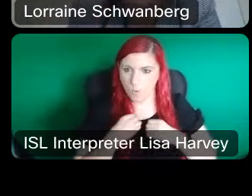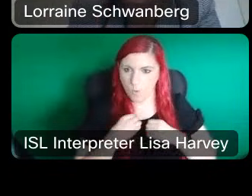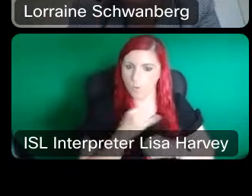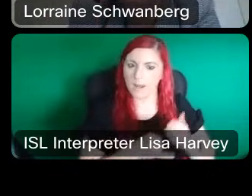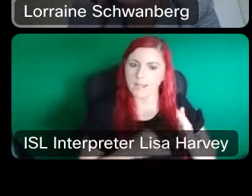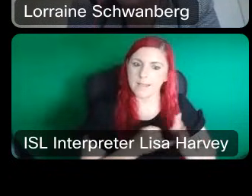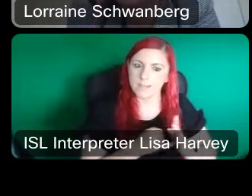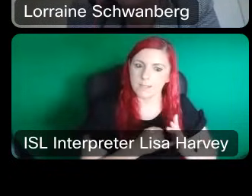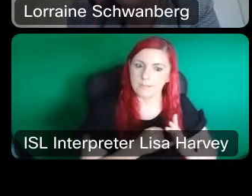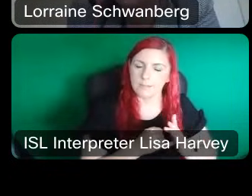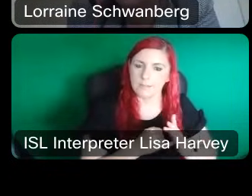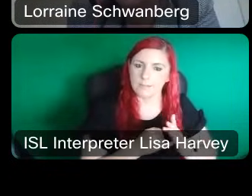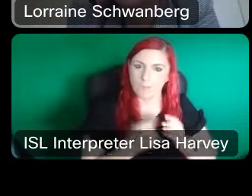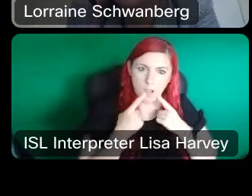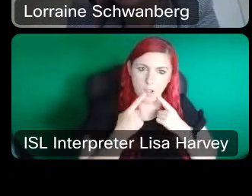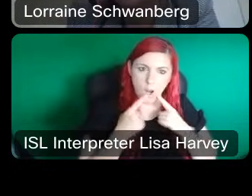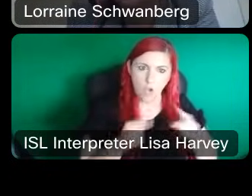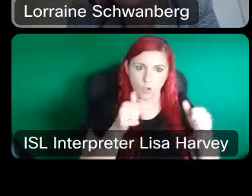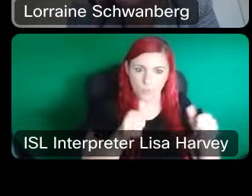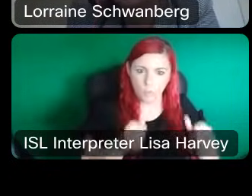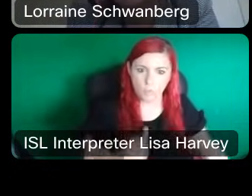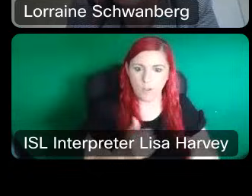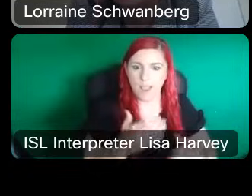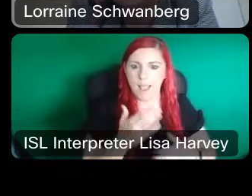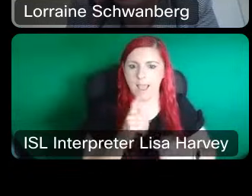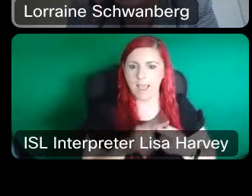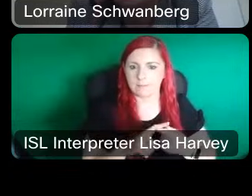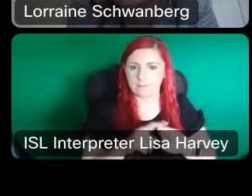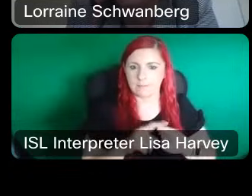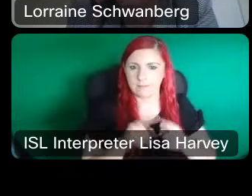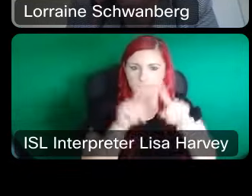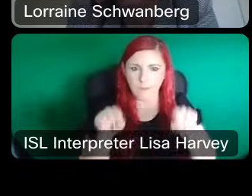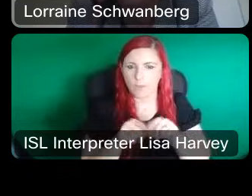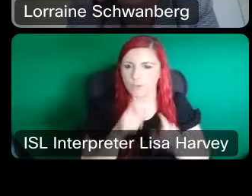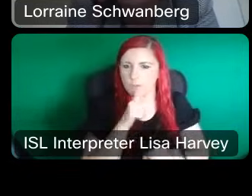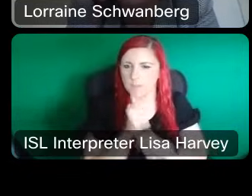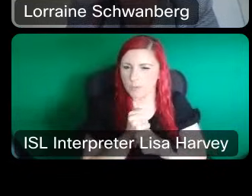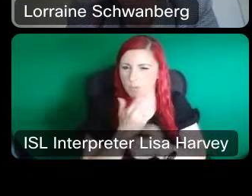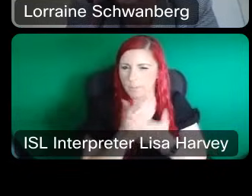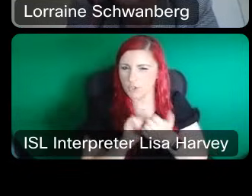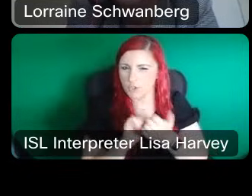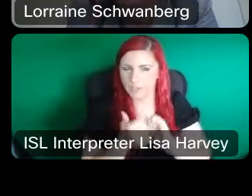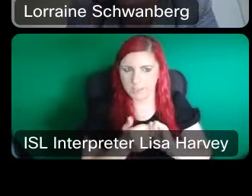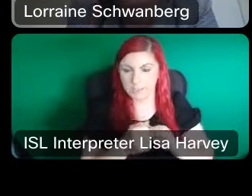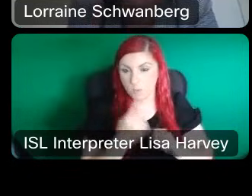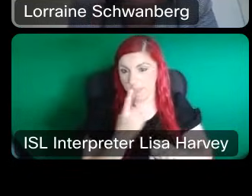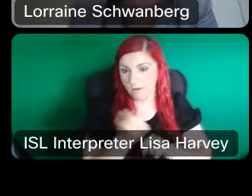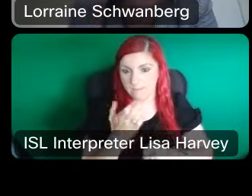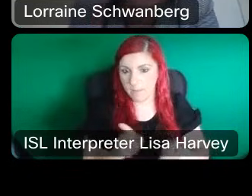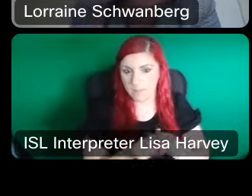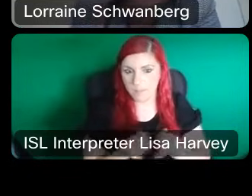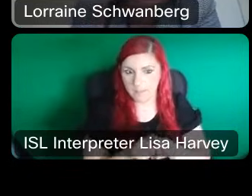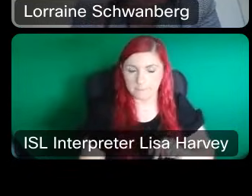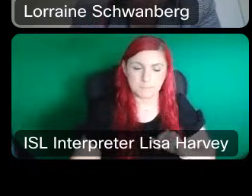poster and a flyer as well, just summarizing some of the key changes within the policy. So they are available on our